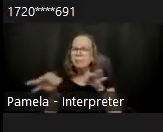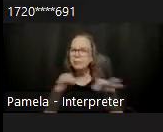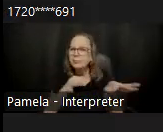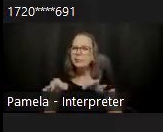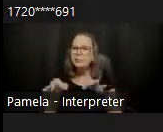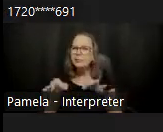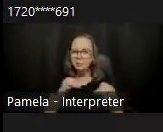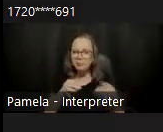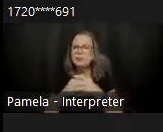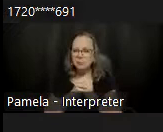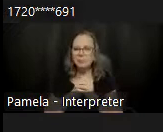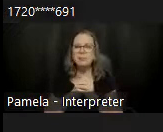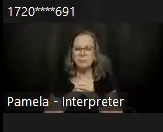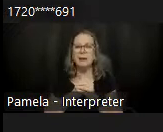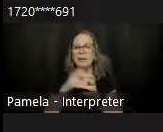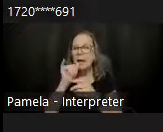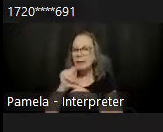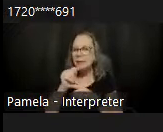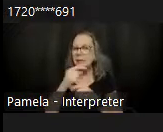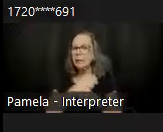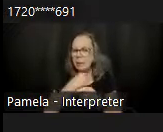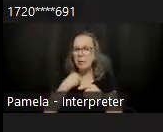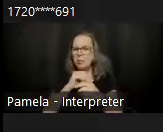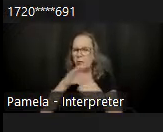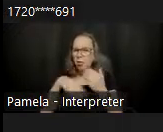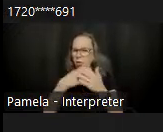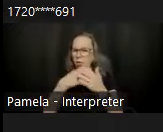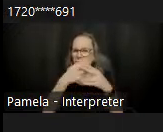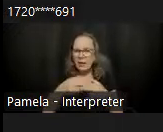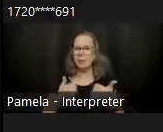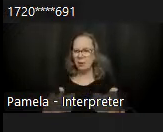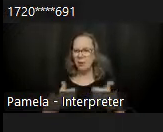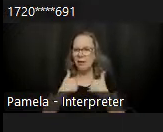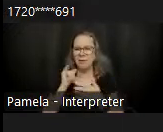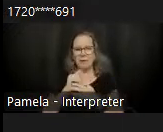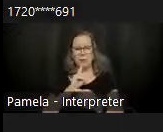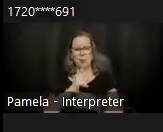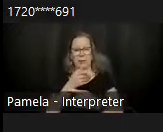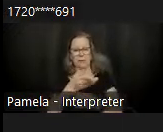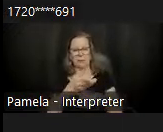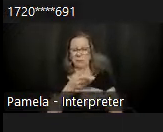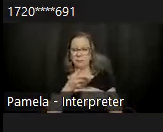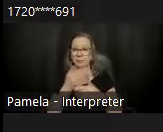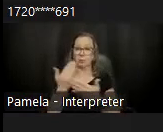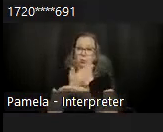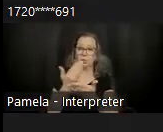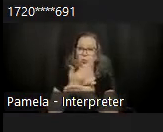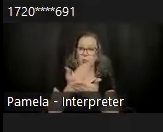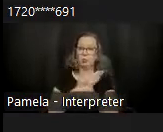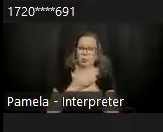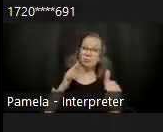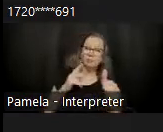course ID numbers. And so that really is our new and improved